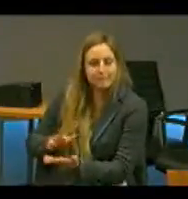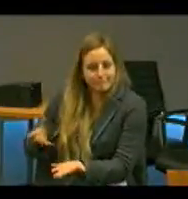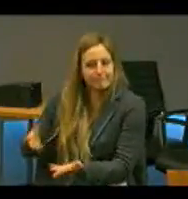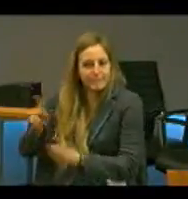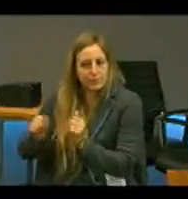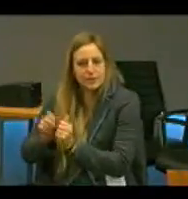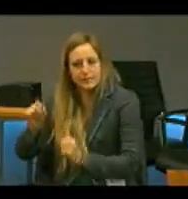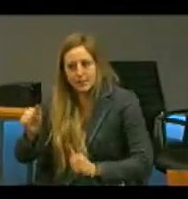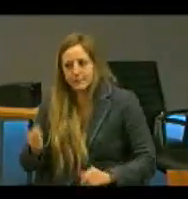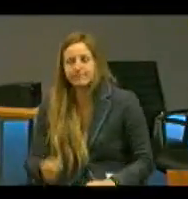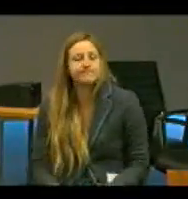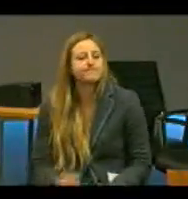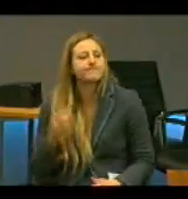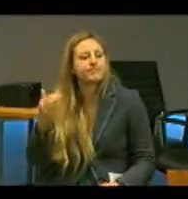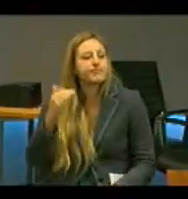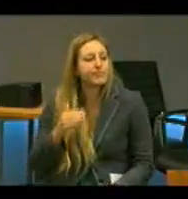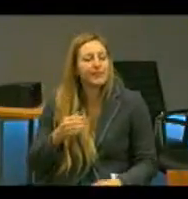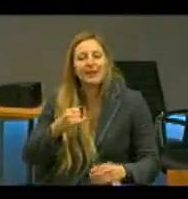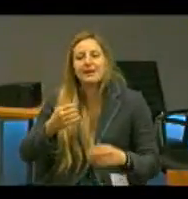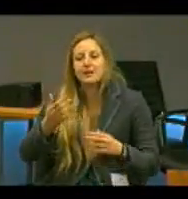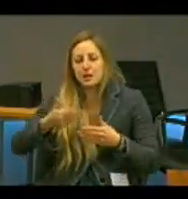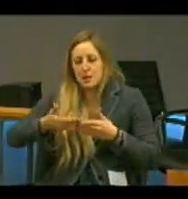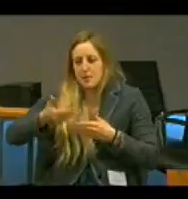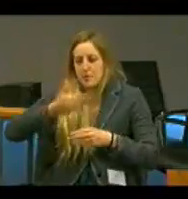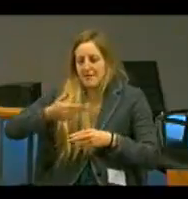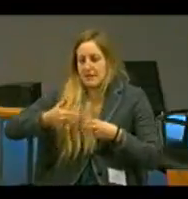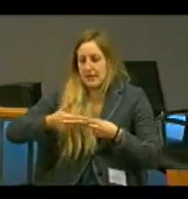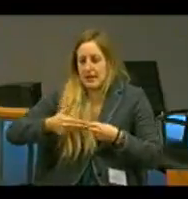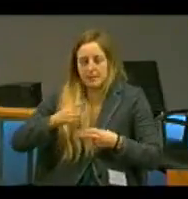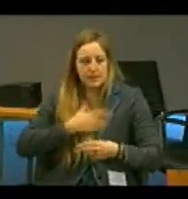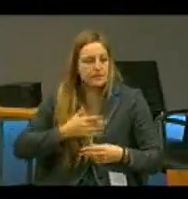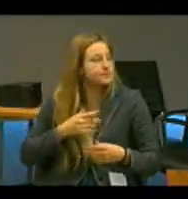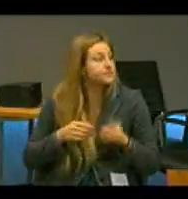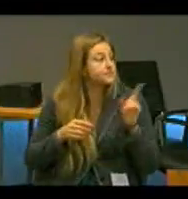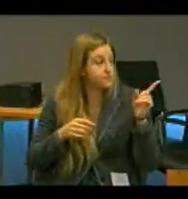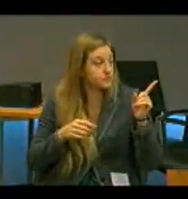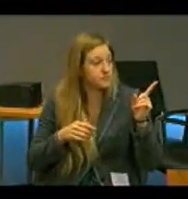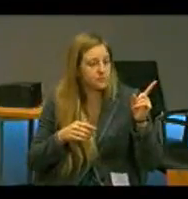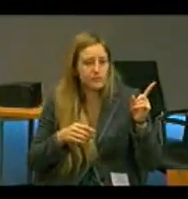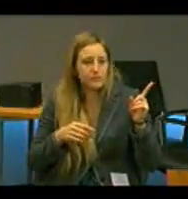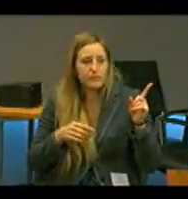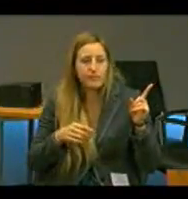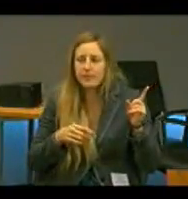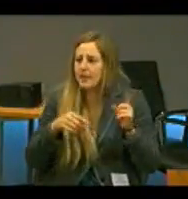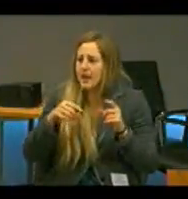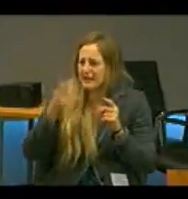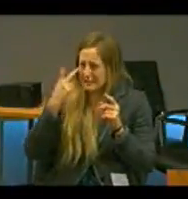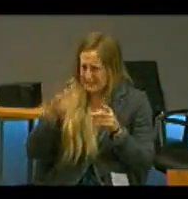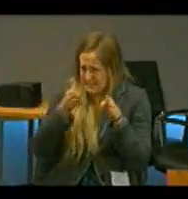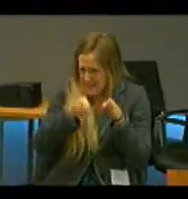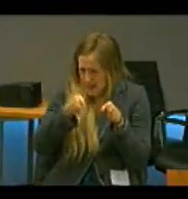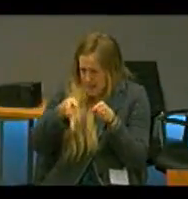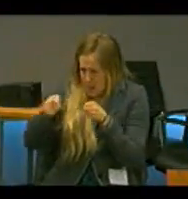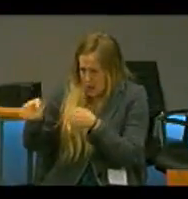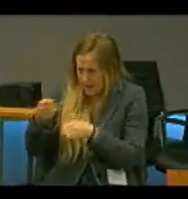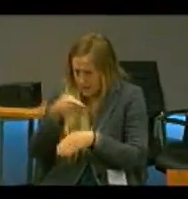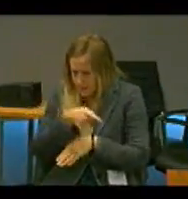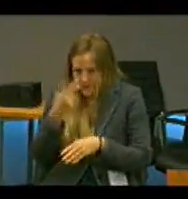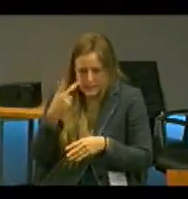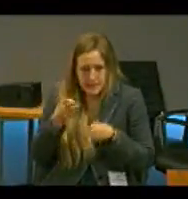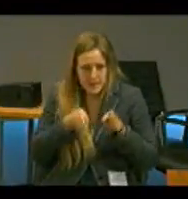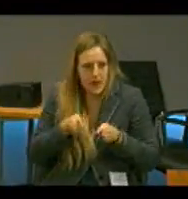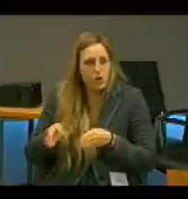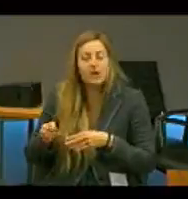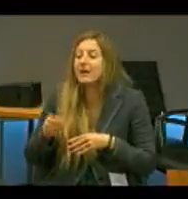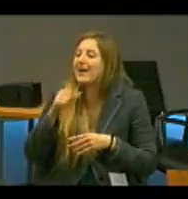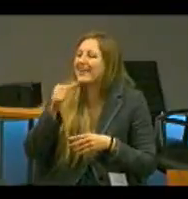Now, the pattern I show here is, I use this slide because it's just simpler to look at, but the pattern shown here is not peculiar to